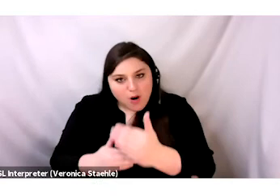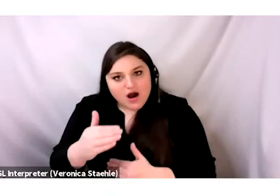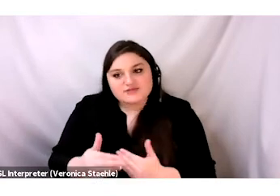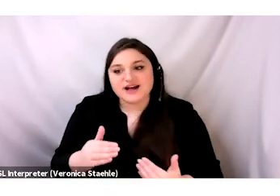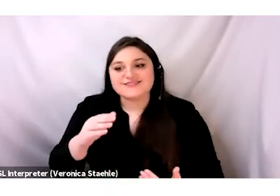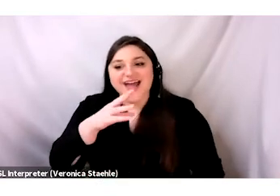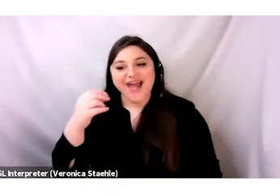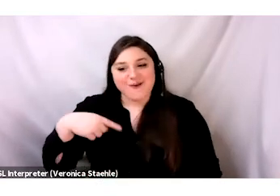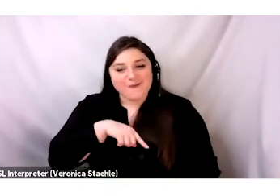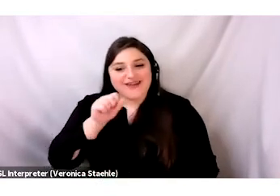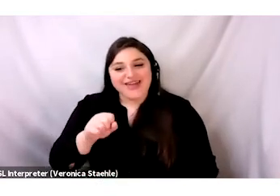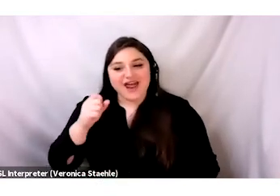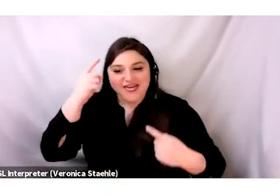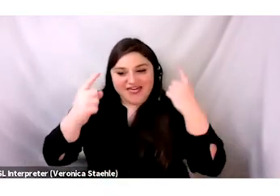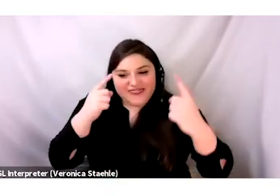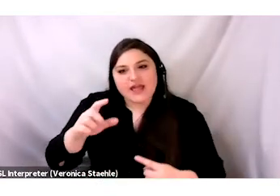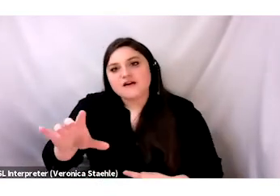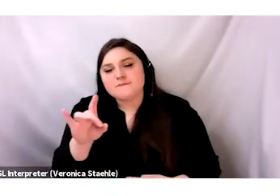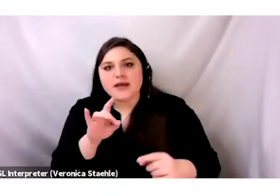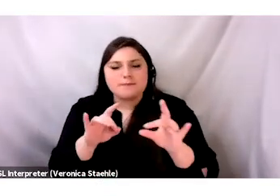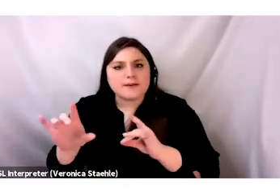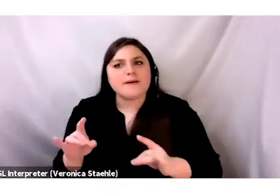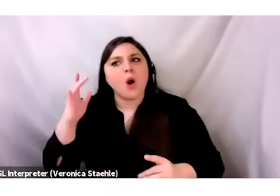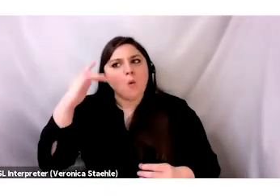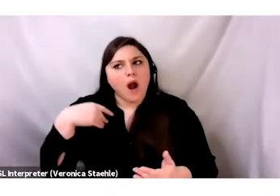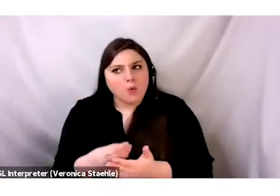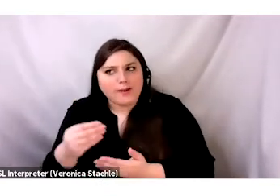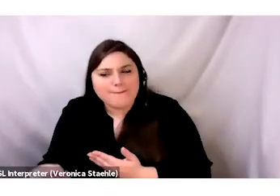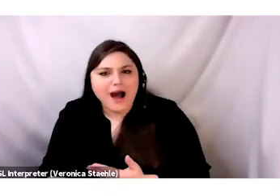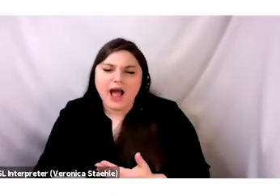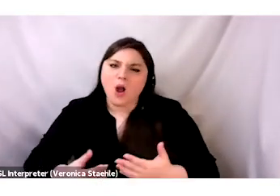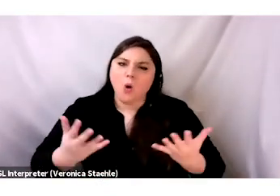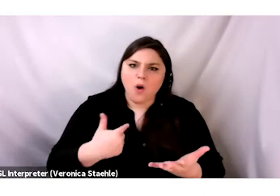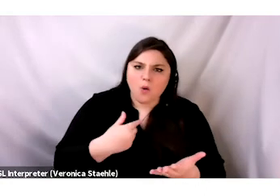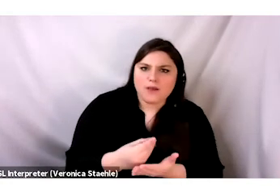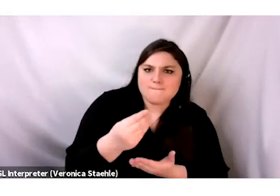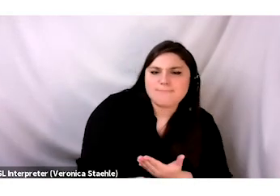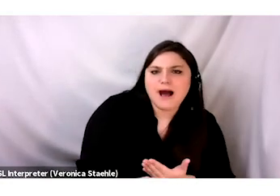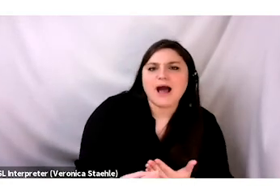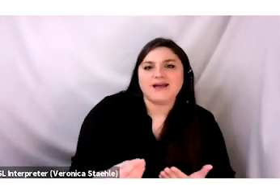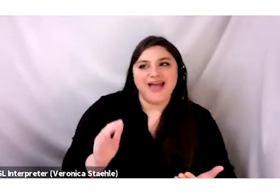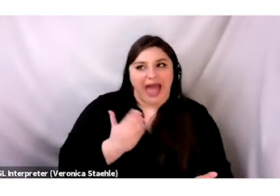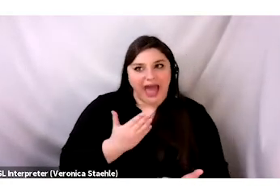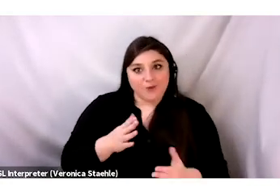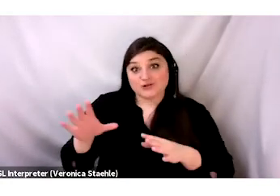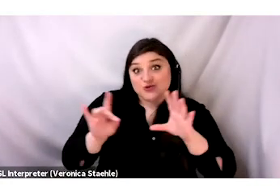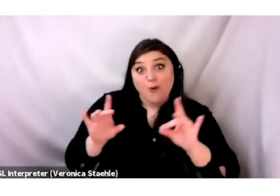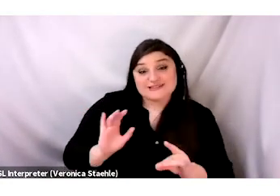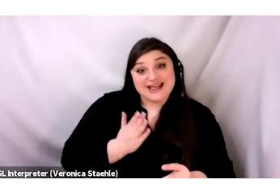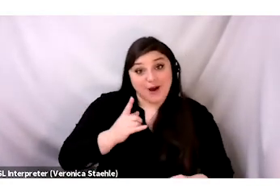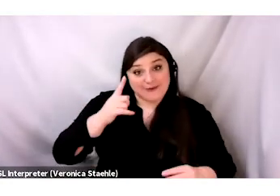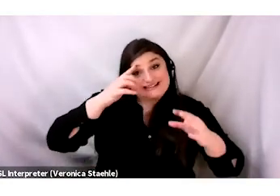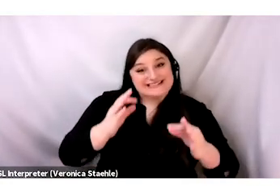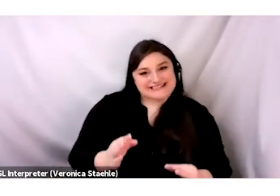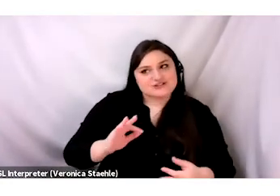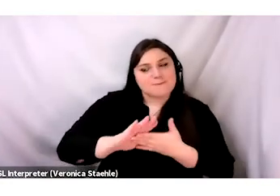more consciously about what we buy and why we buy it, and the choices that we make. And then even there are ways to, seek out